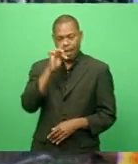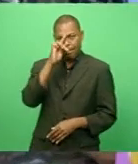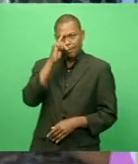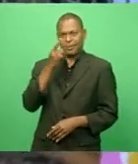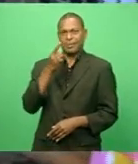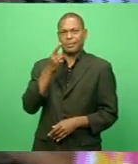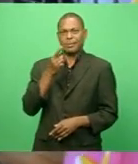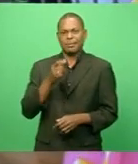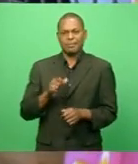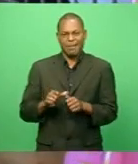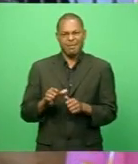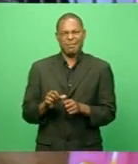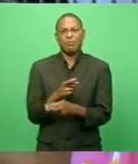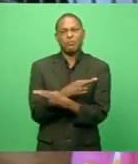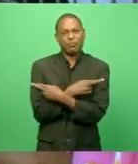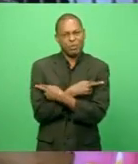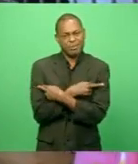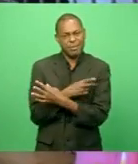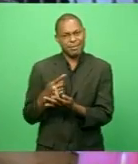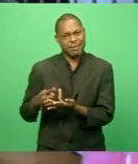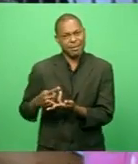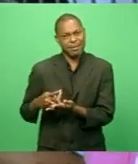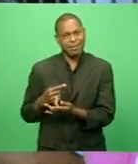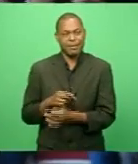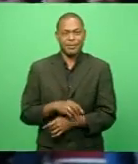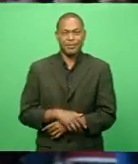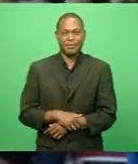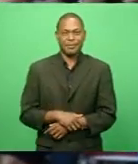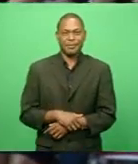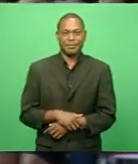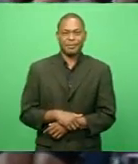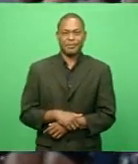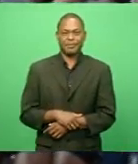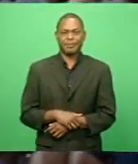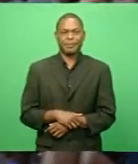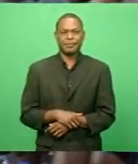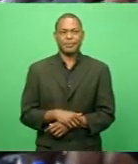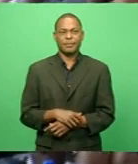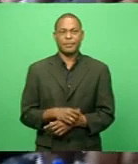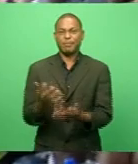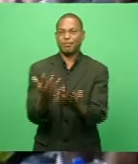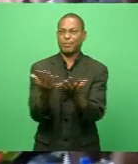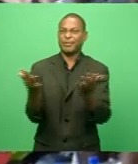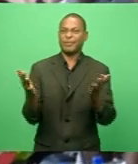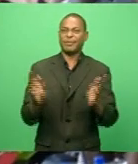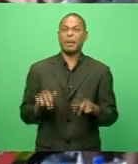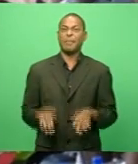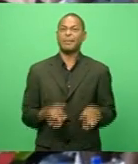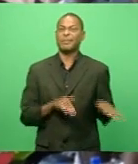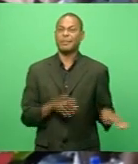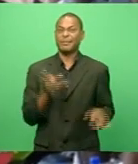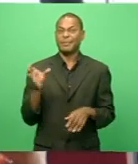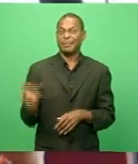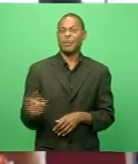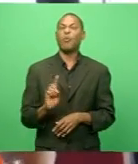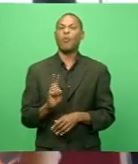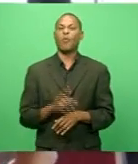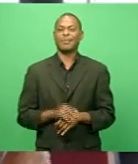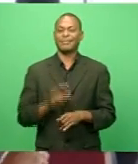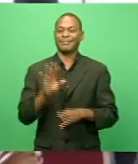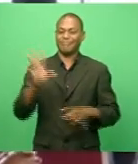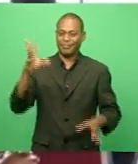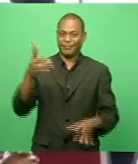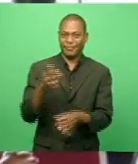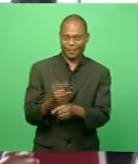understand and respect others. Several participants gathered in Suva today to find solutions to end the culture of bullying